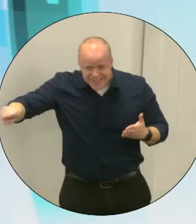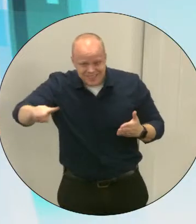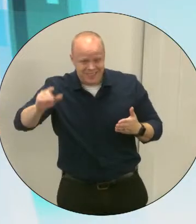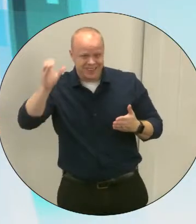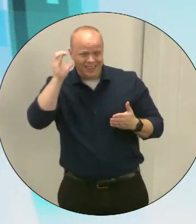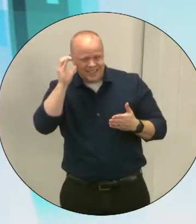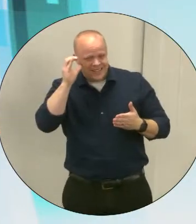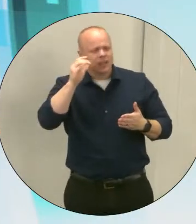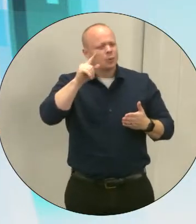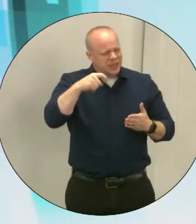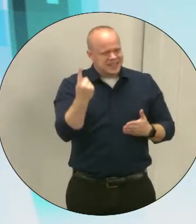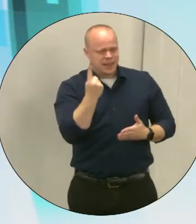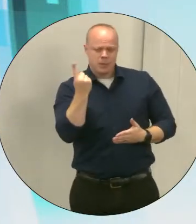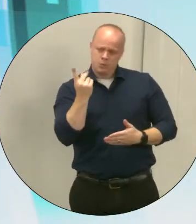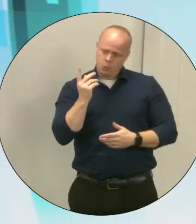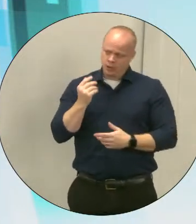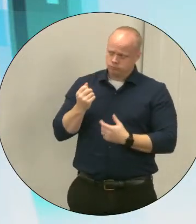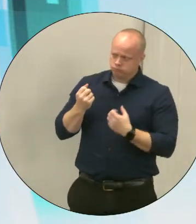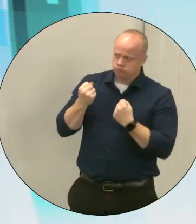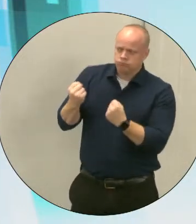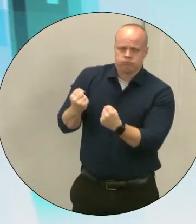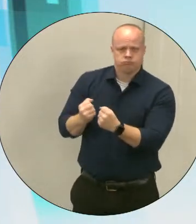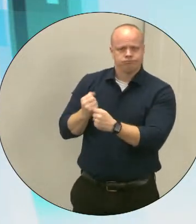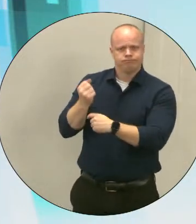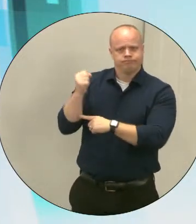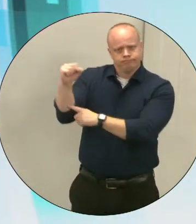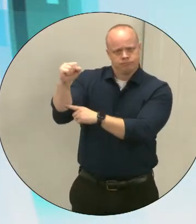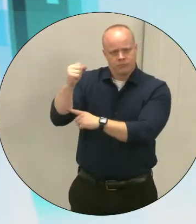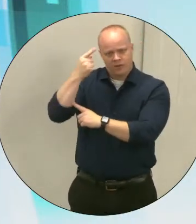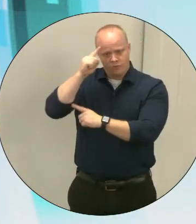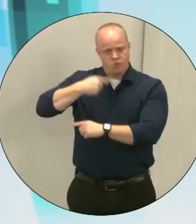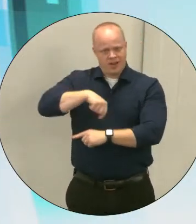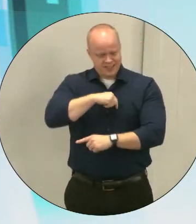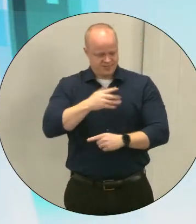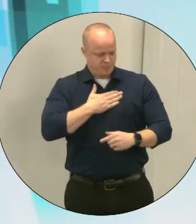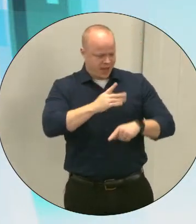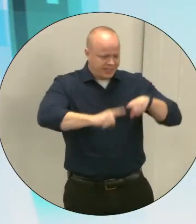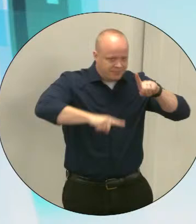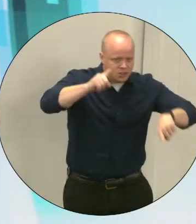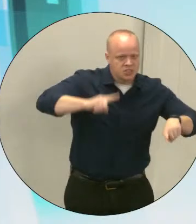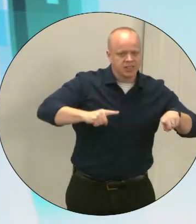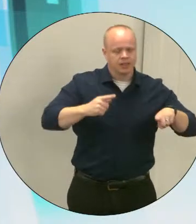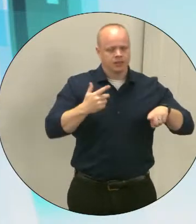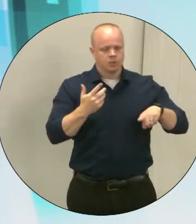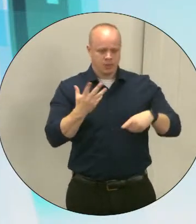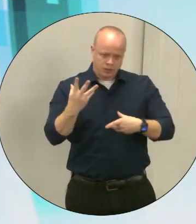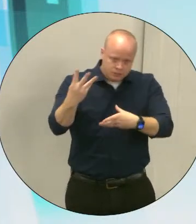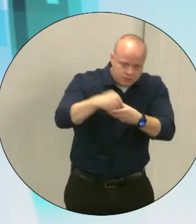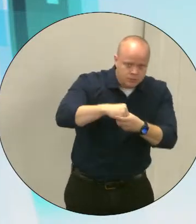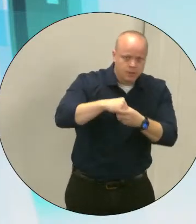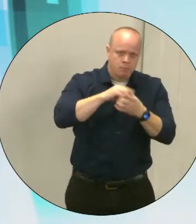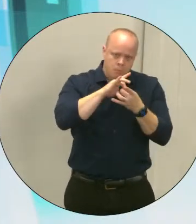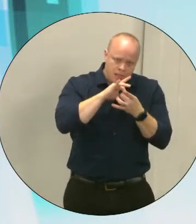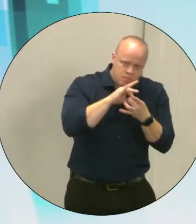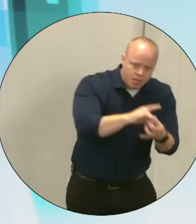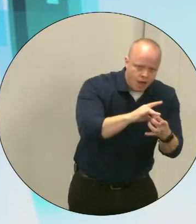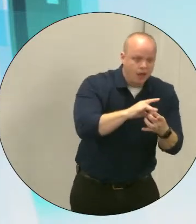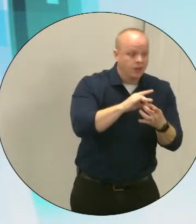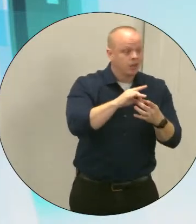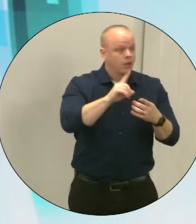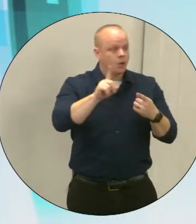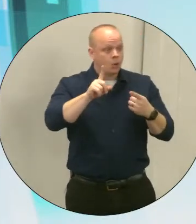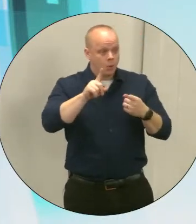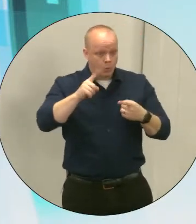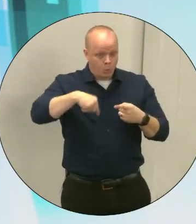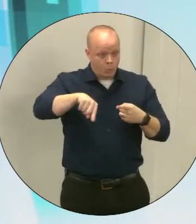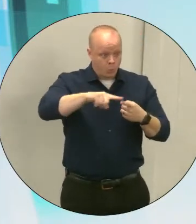need someone who's gonna stand up for us. Stand up for my diversity. Stand up for being included and belonging. When you all are in the